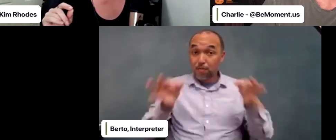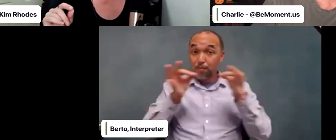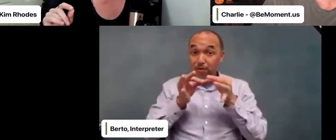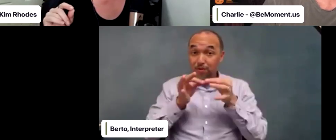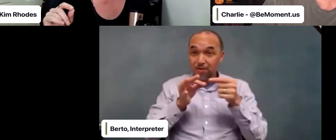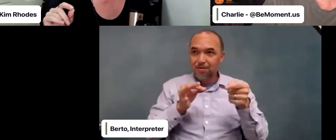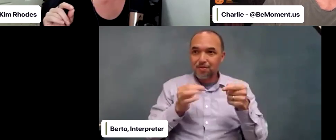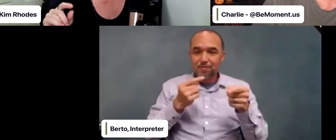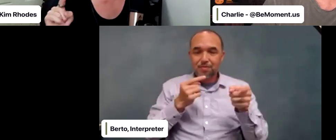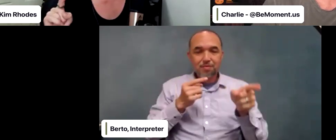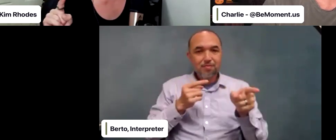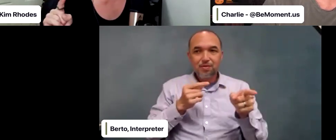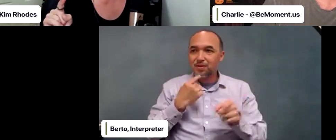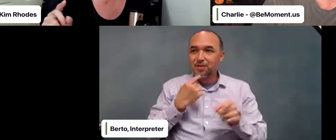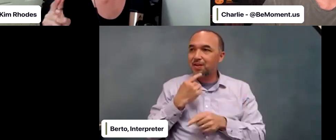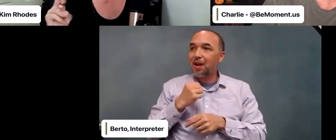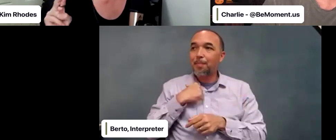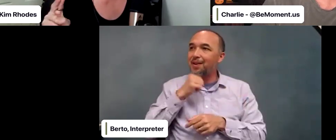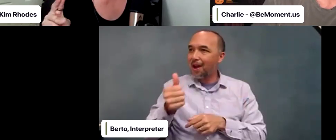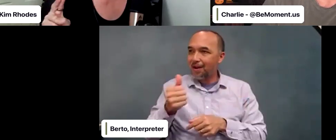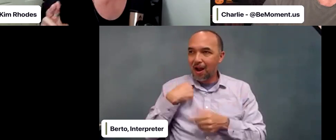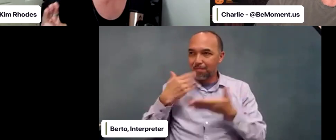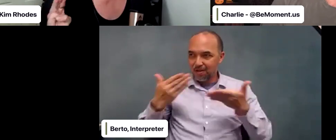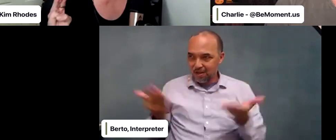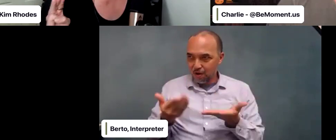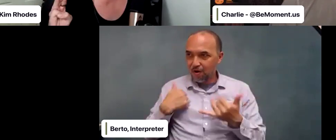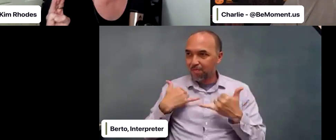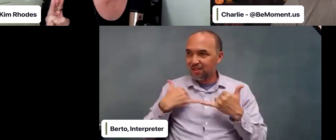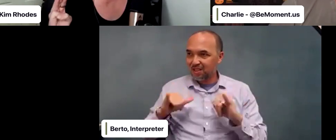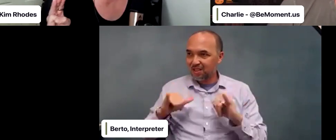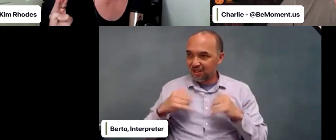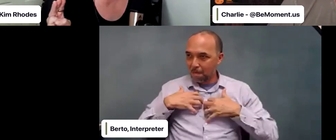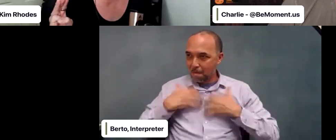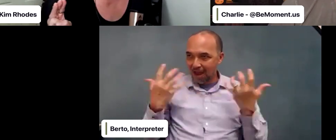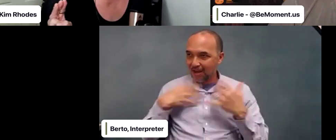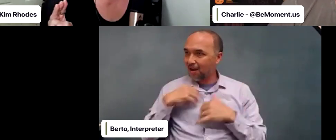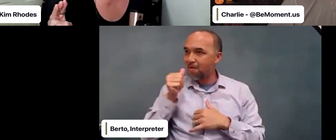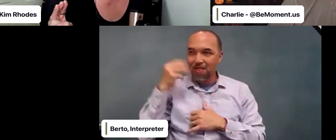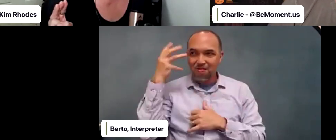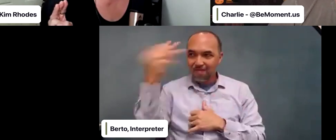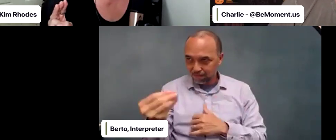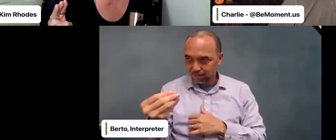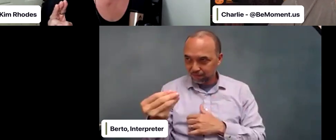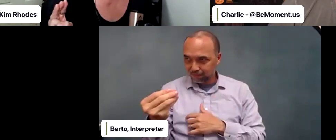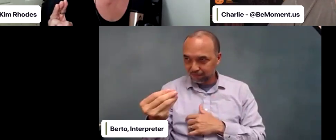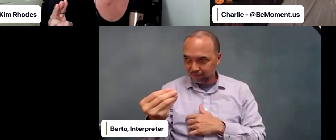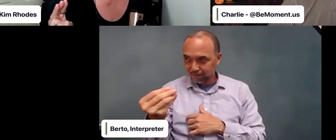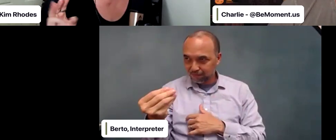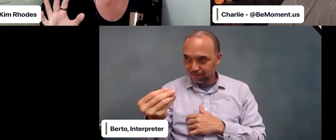not. I'm here. I'm still mad and I'm not fucking going anywhere.